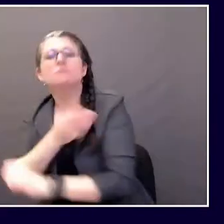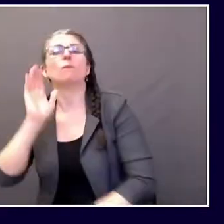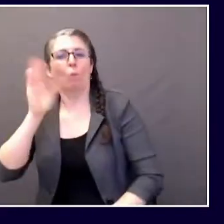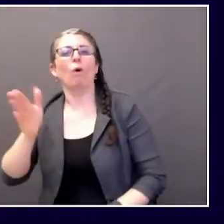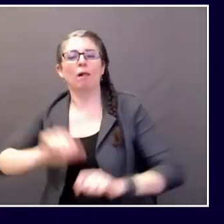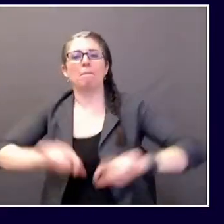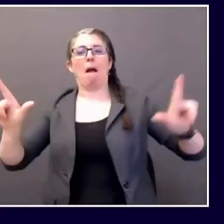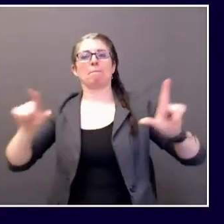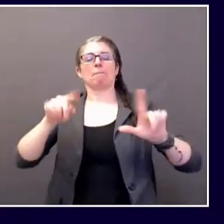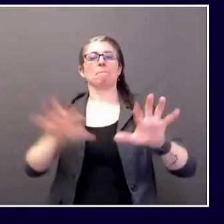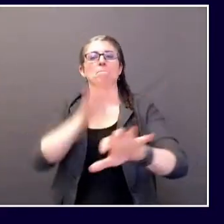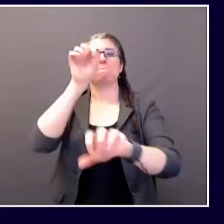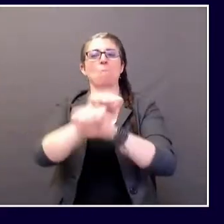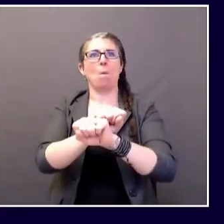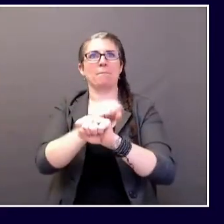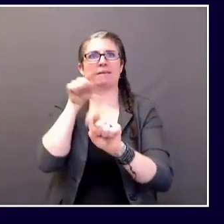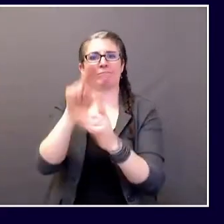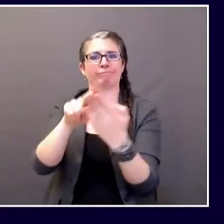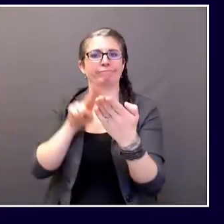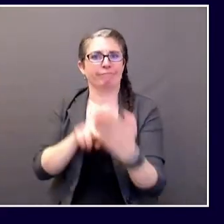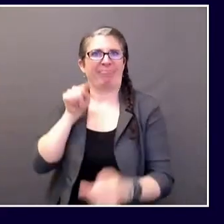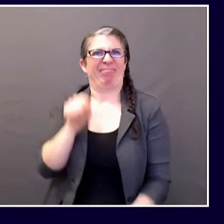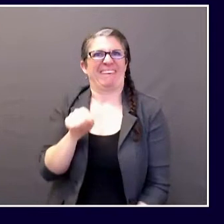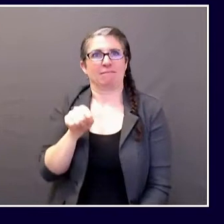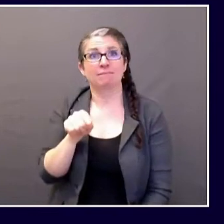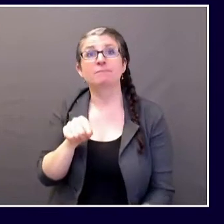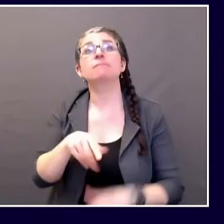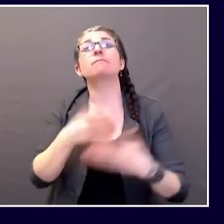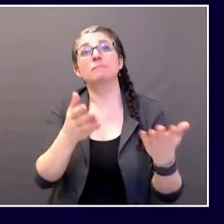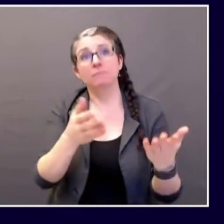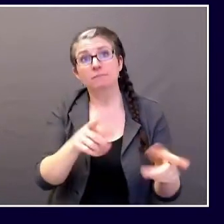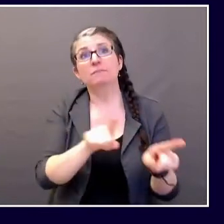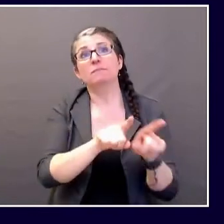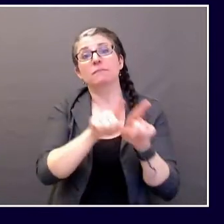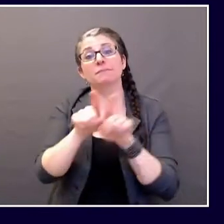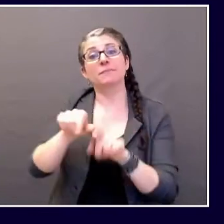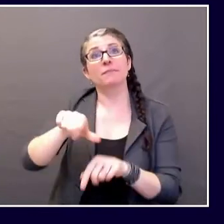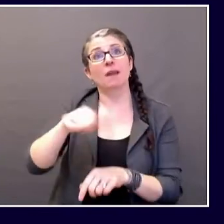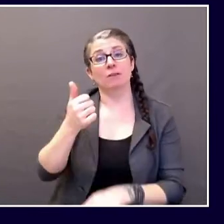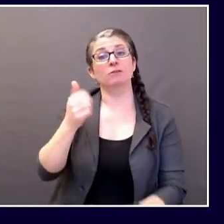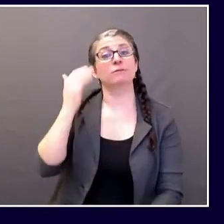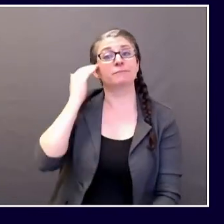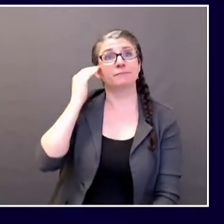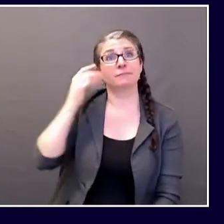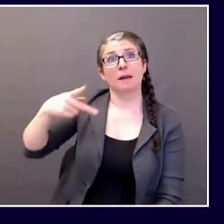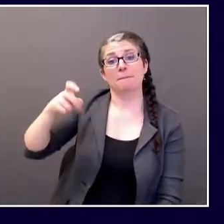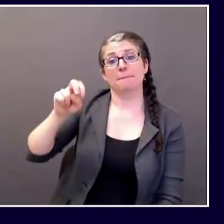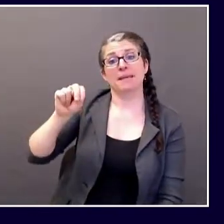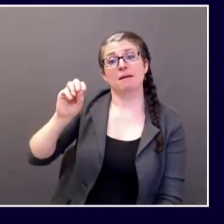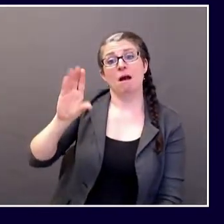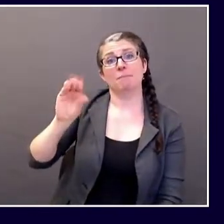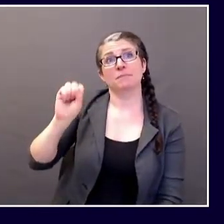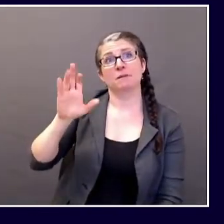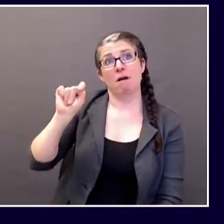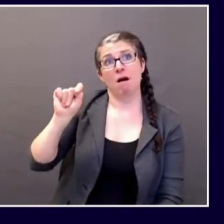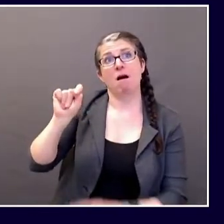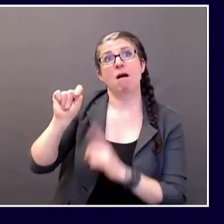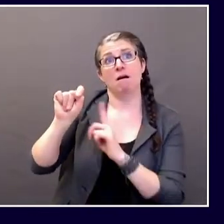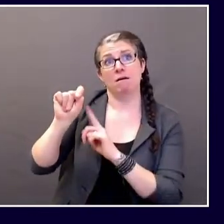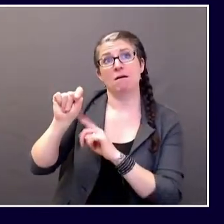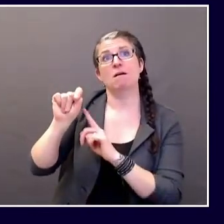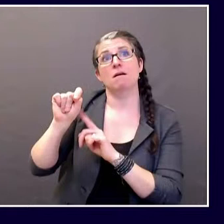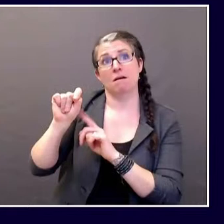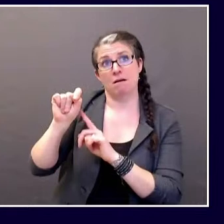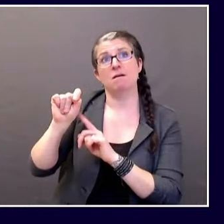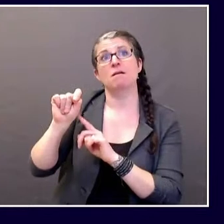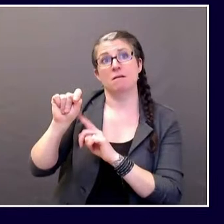Johnson, also on top of the state's allotment. PCHC is the largest federally qualified health center in Maine